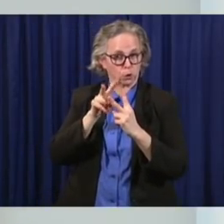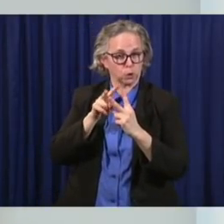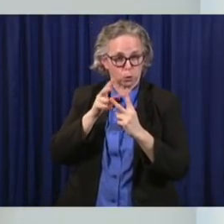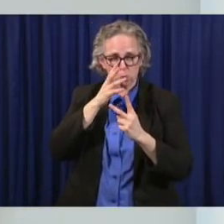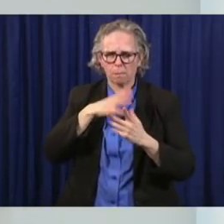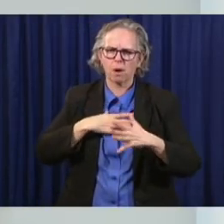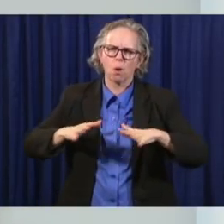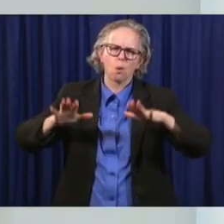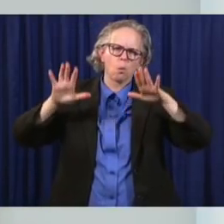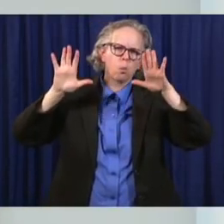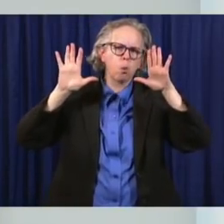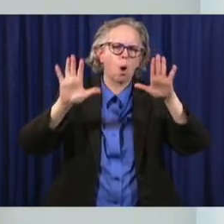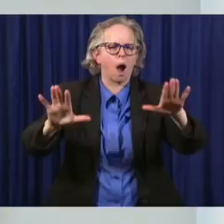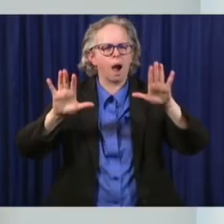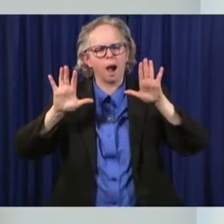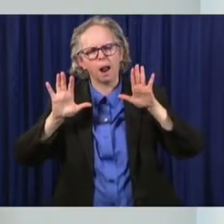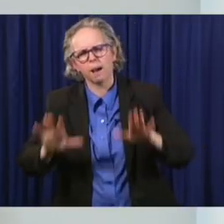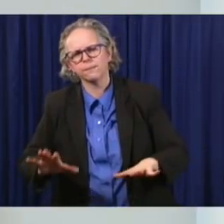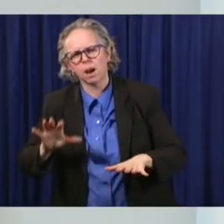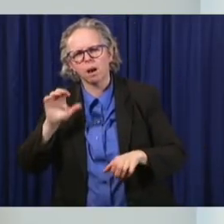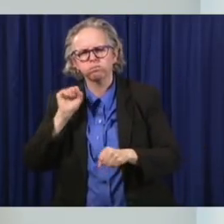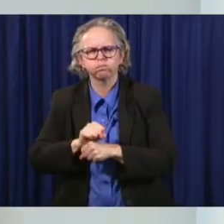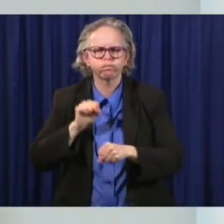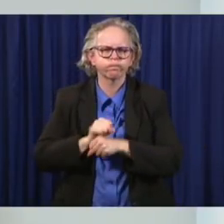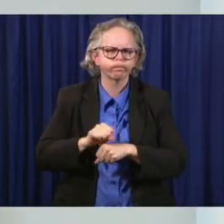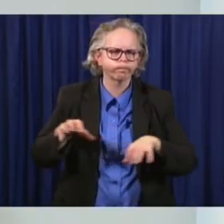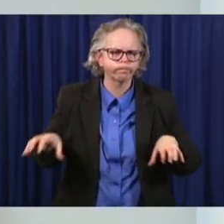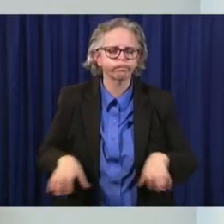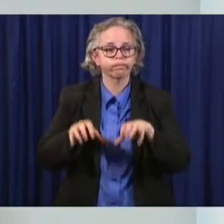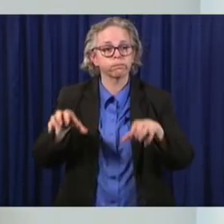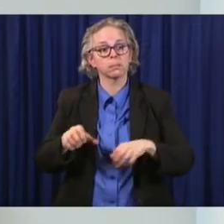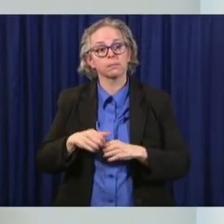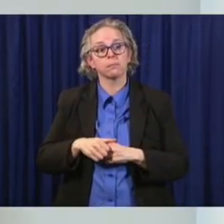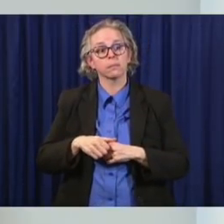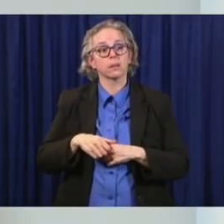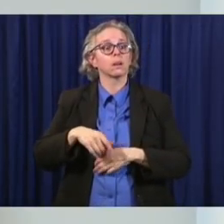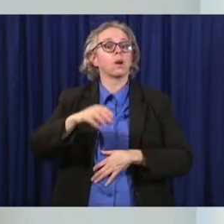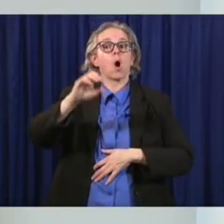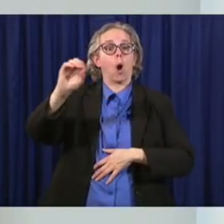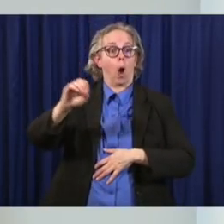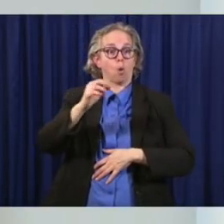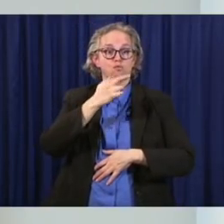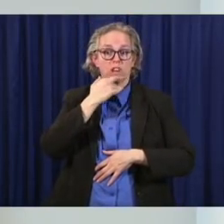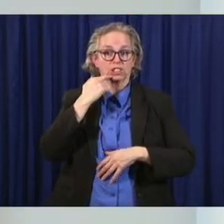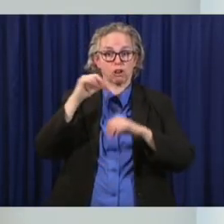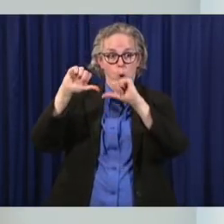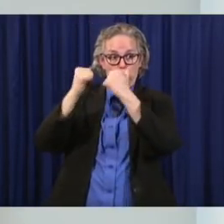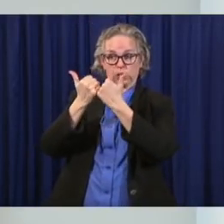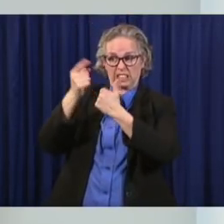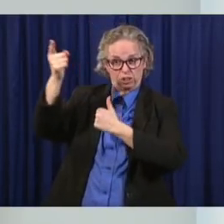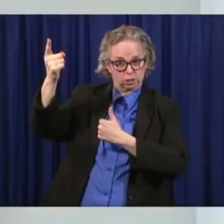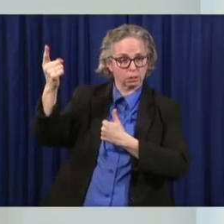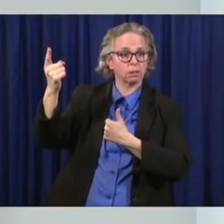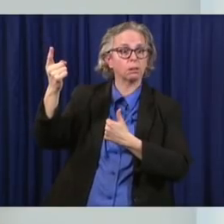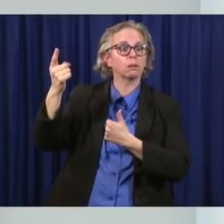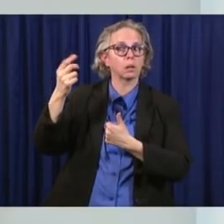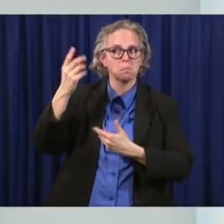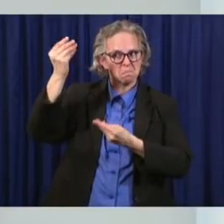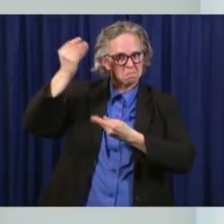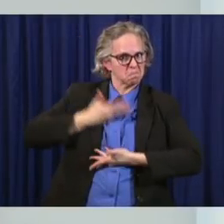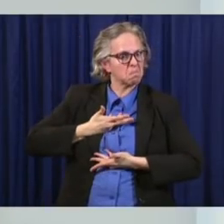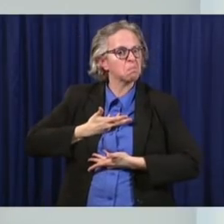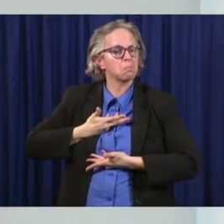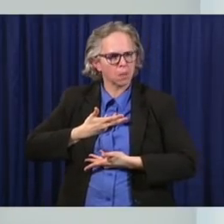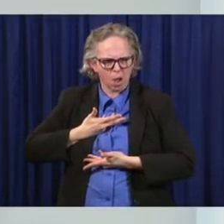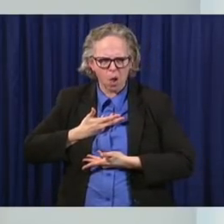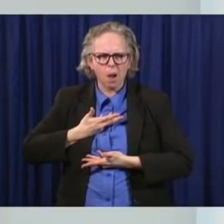Ohio Restaurant Association, and he also reiterated to me that the members of his industry want there